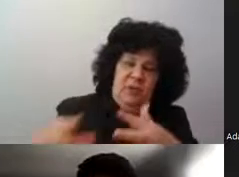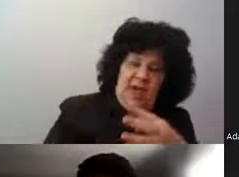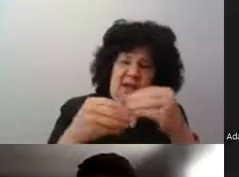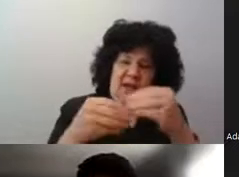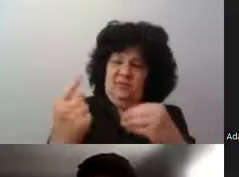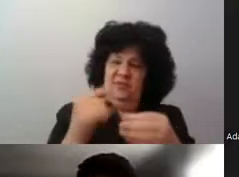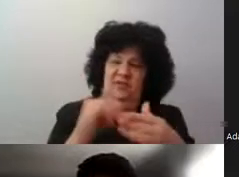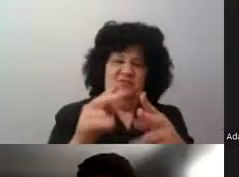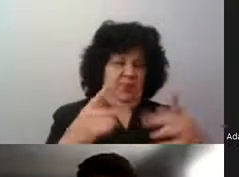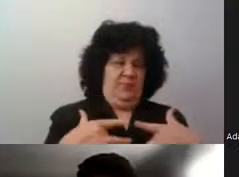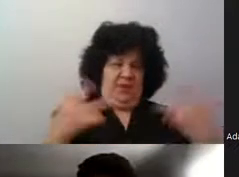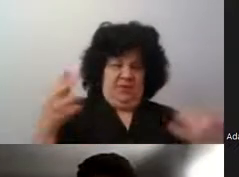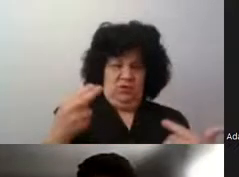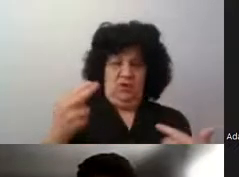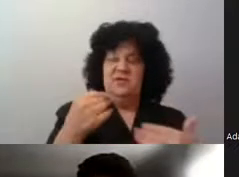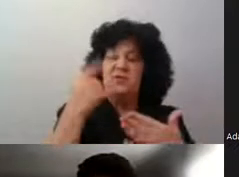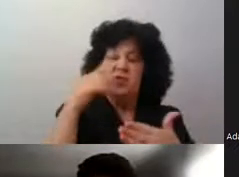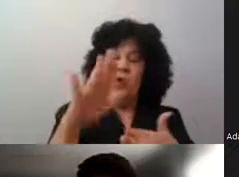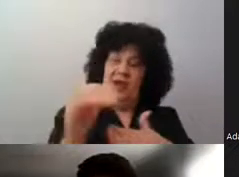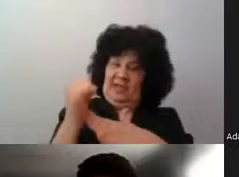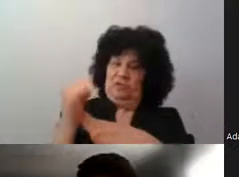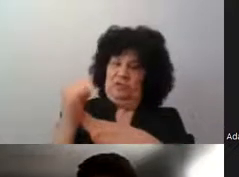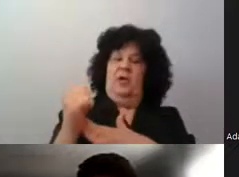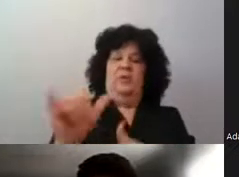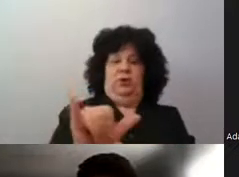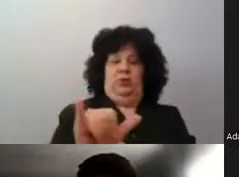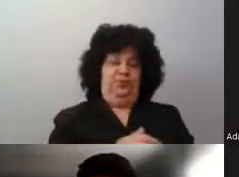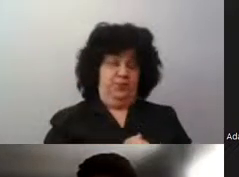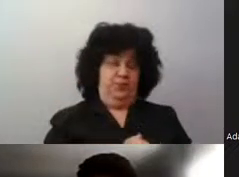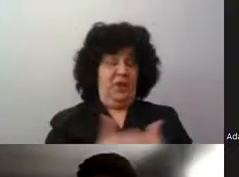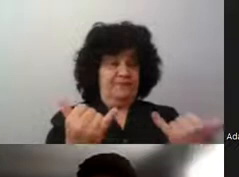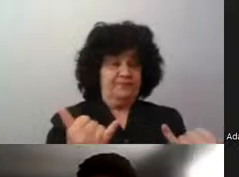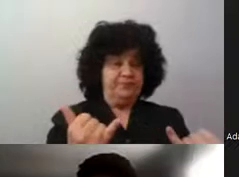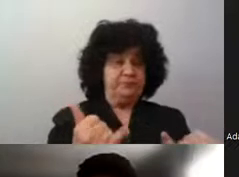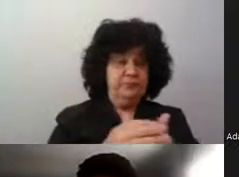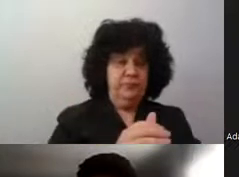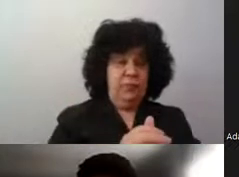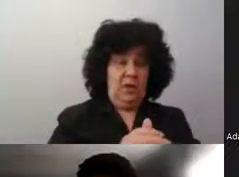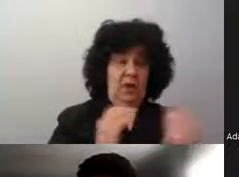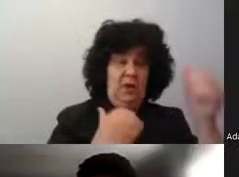Troy, thank you for your leadership as well in leading this initiative. To go jump right in, our GAPFAC